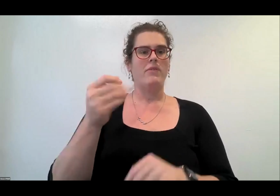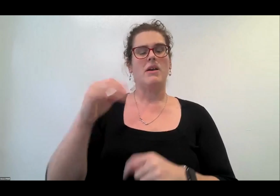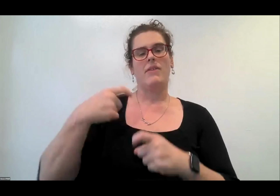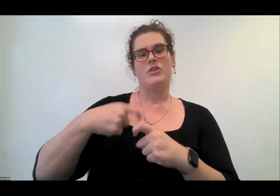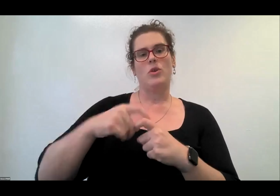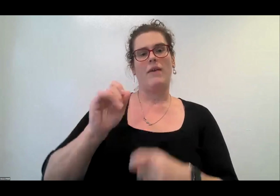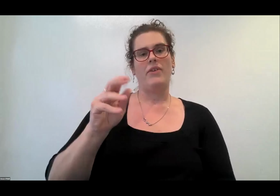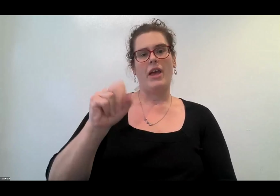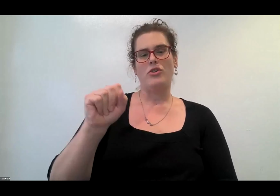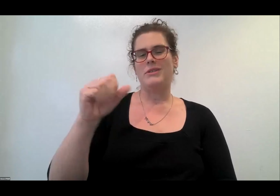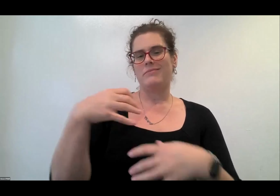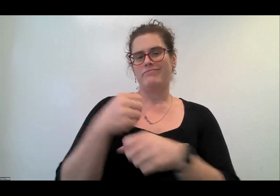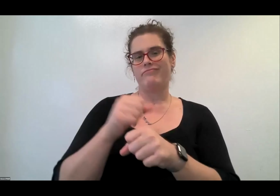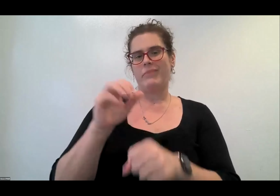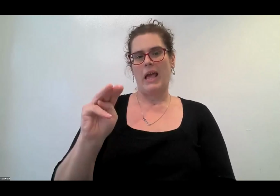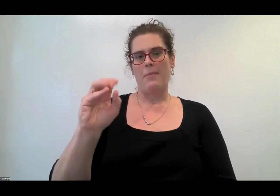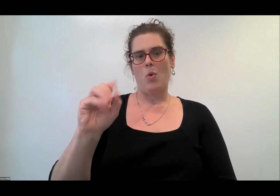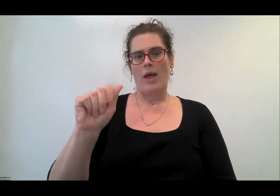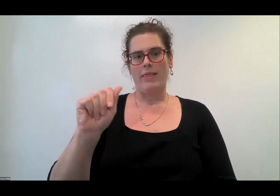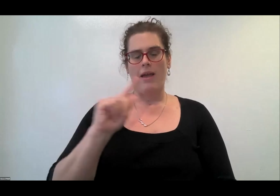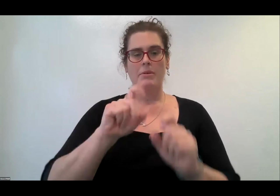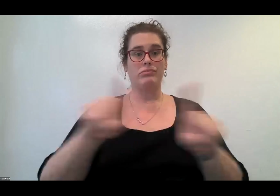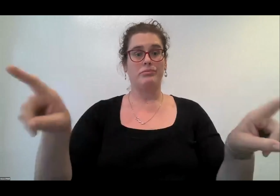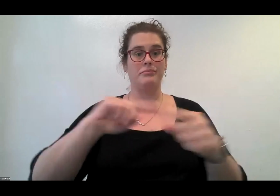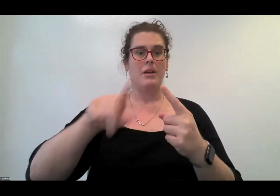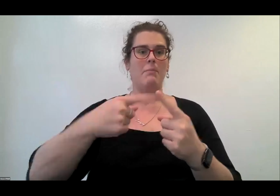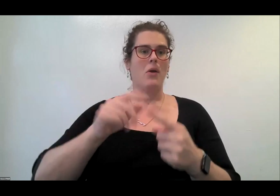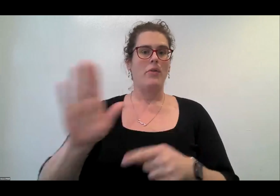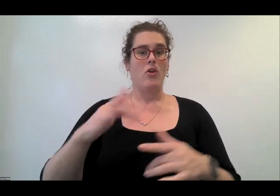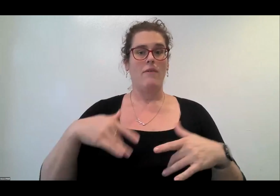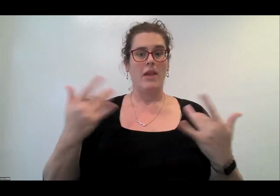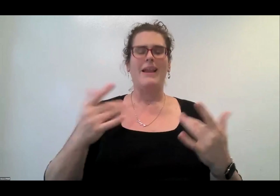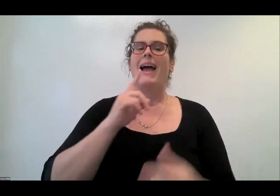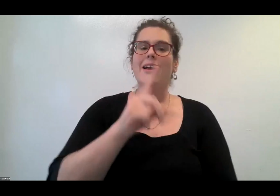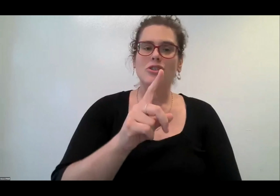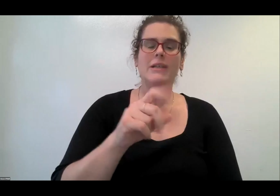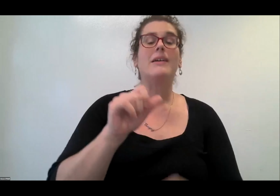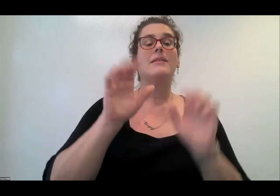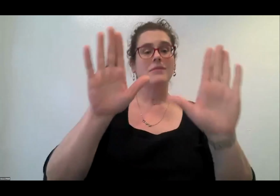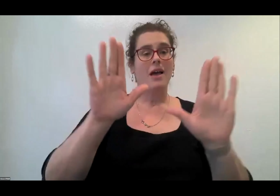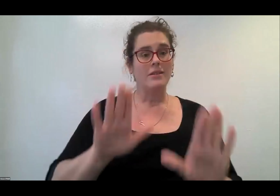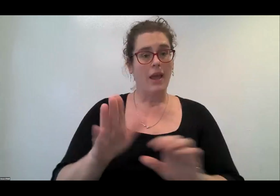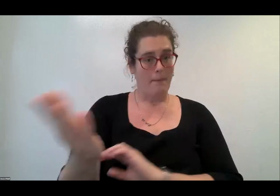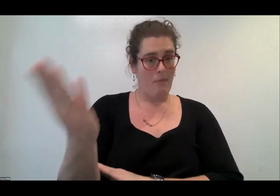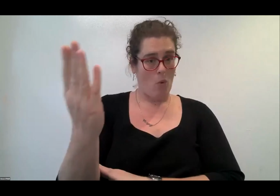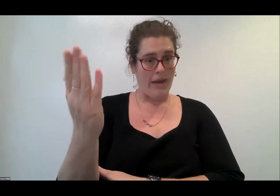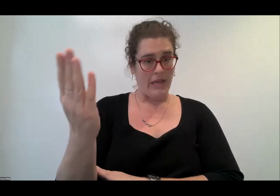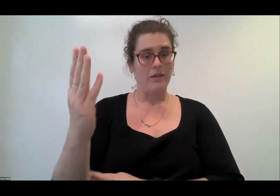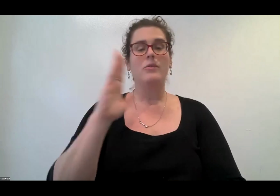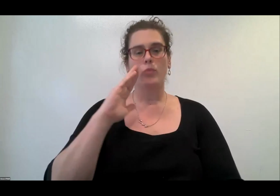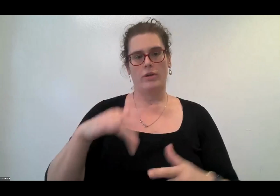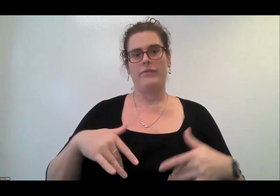out notices about their event. Actually, it is on Sunday morning.